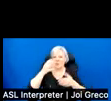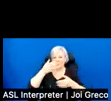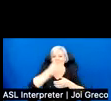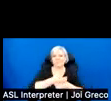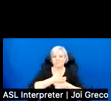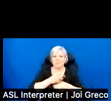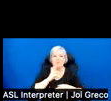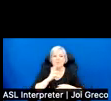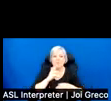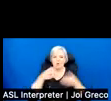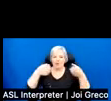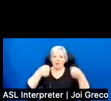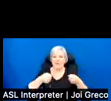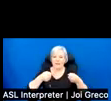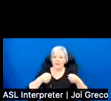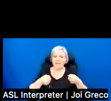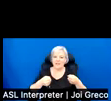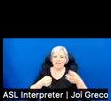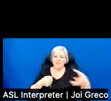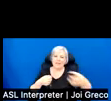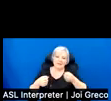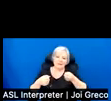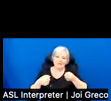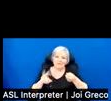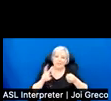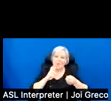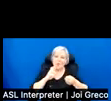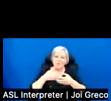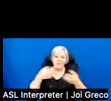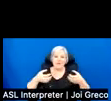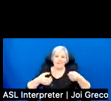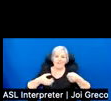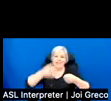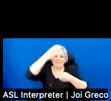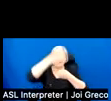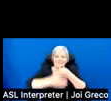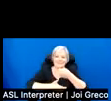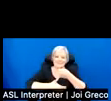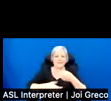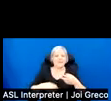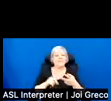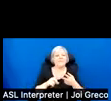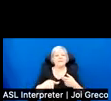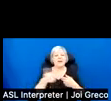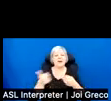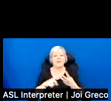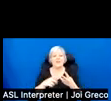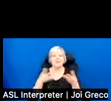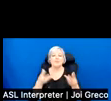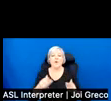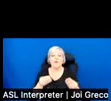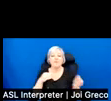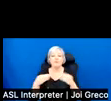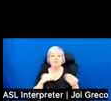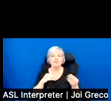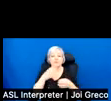So that just made it a little bit easier to grip the water bottle. And a third group designed a soft sleeve with a rigid handle that could fit over